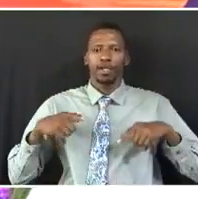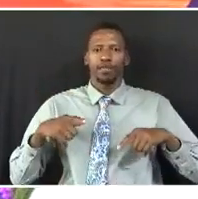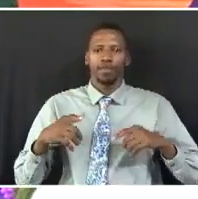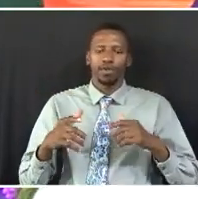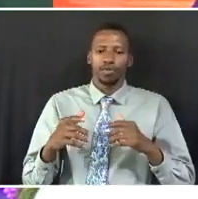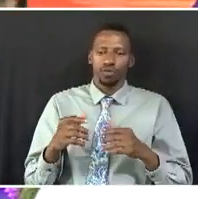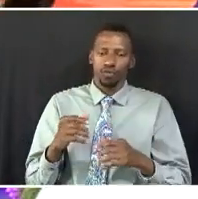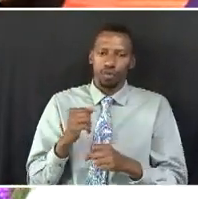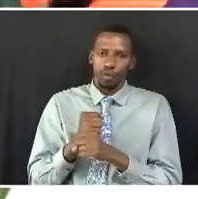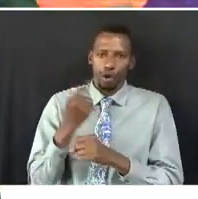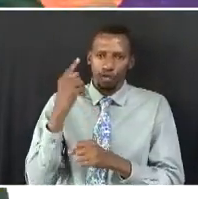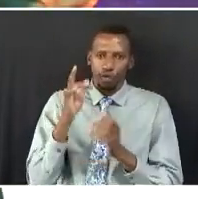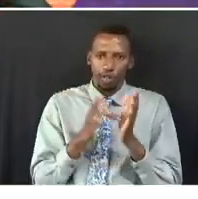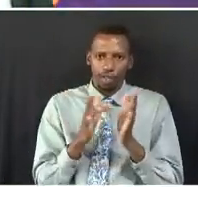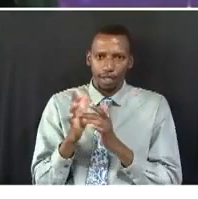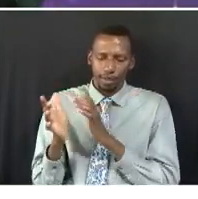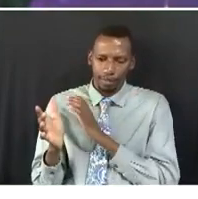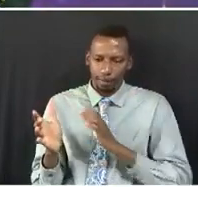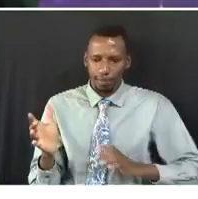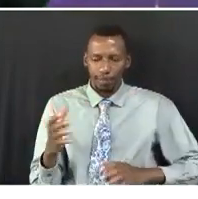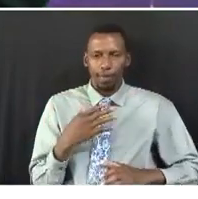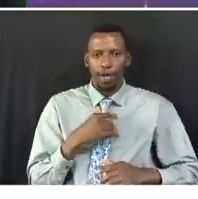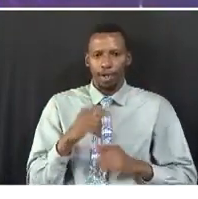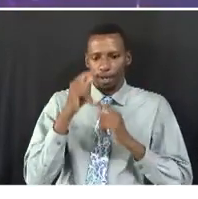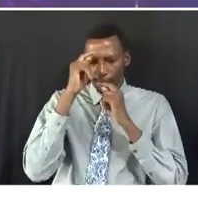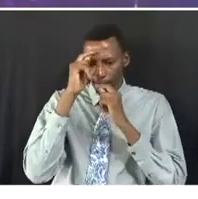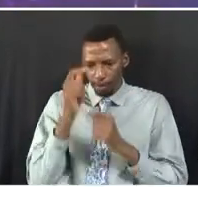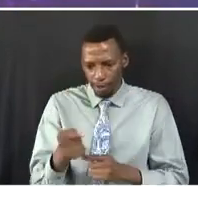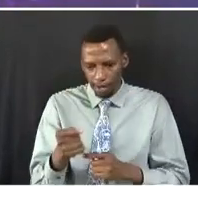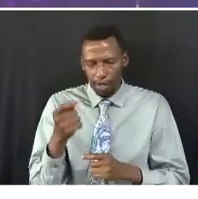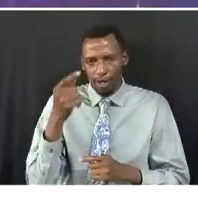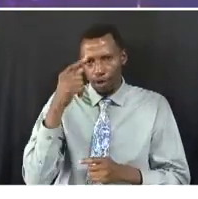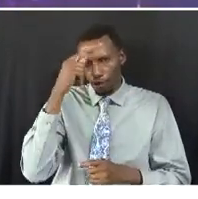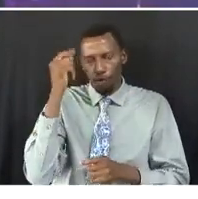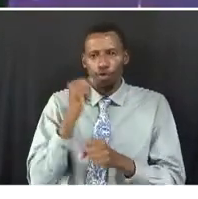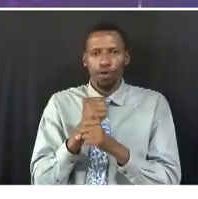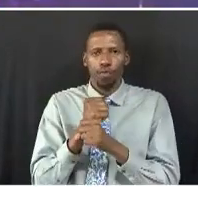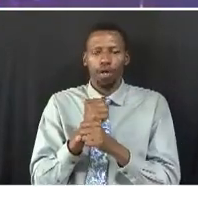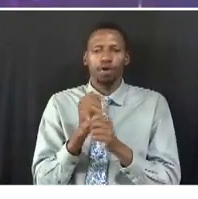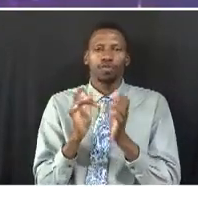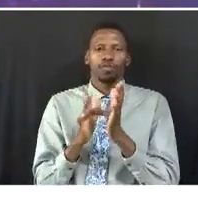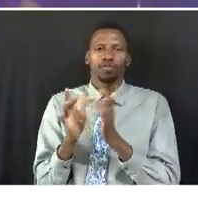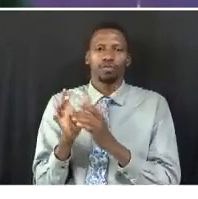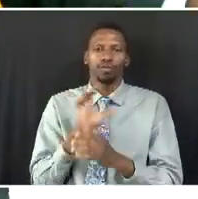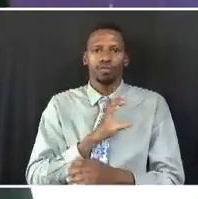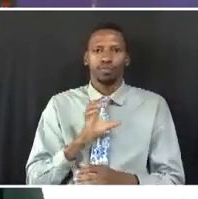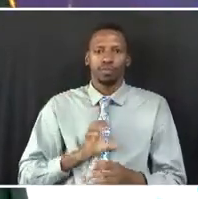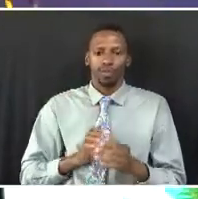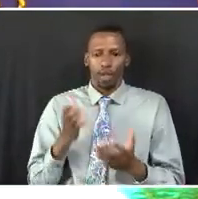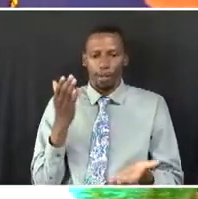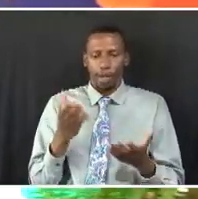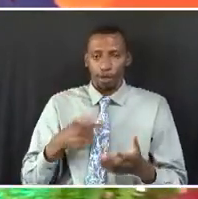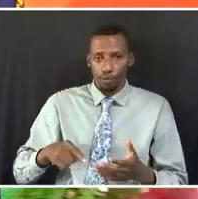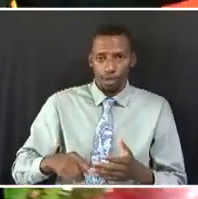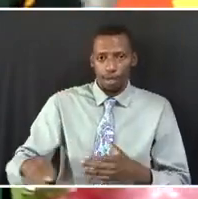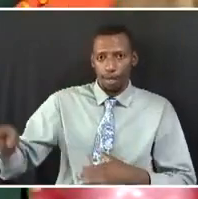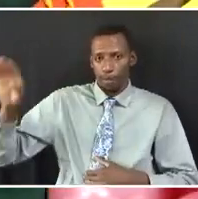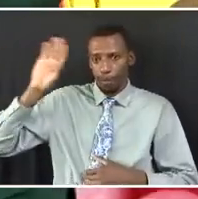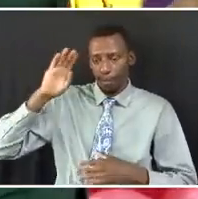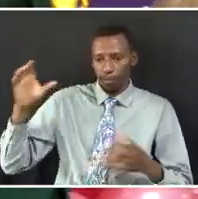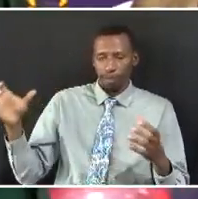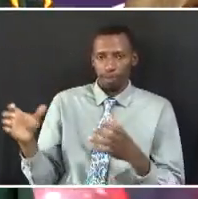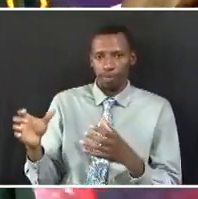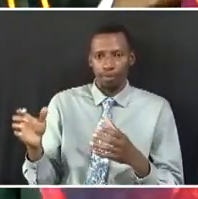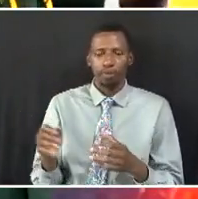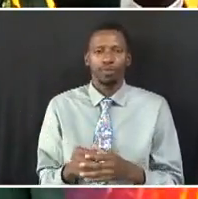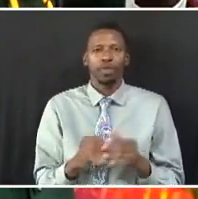for Jesus Christ, and to be spent for the cause of Jesus Christ. May we, the Pathfinders, the New